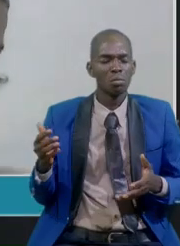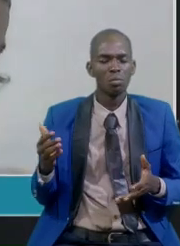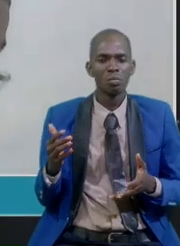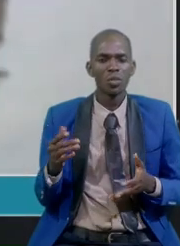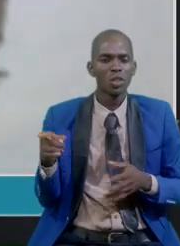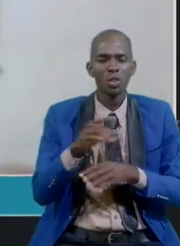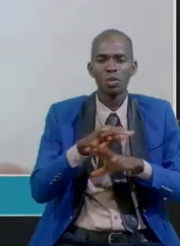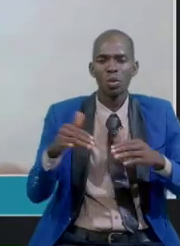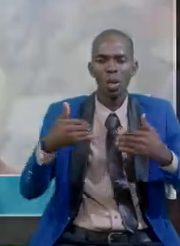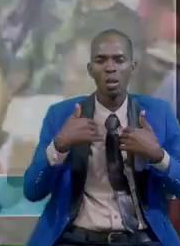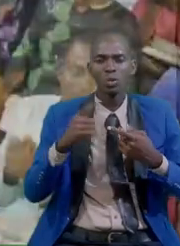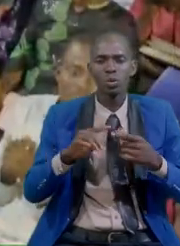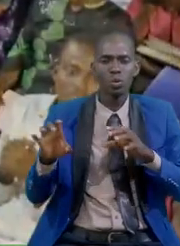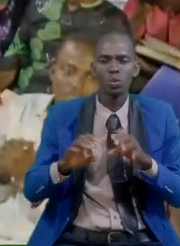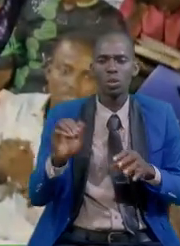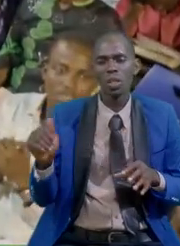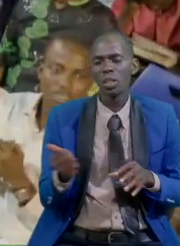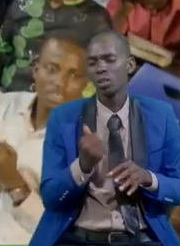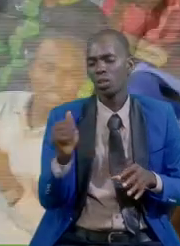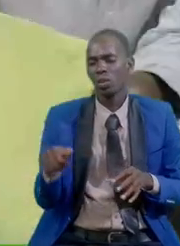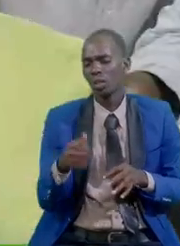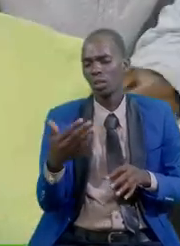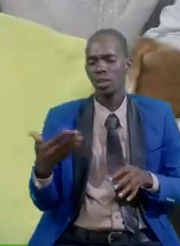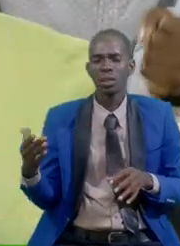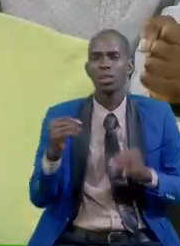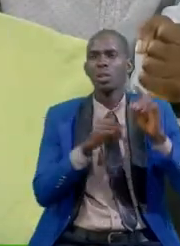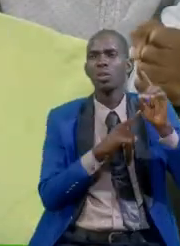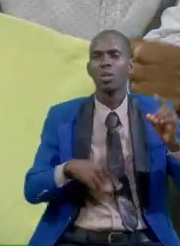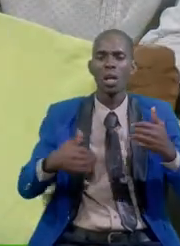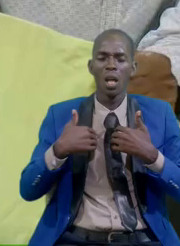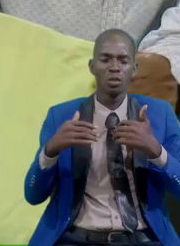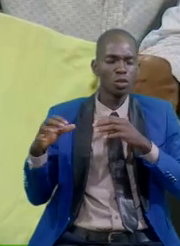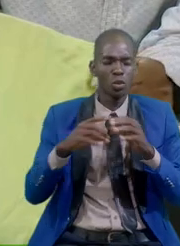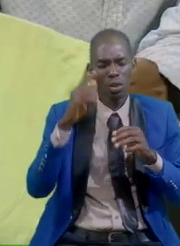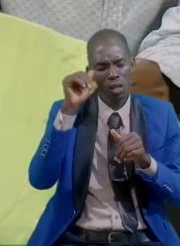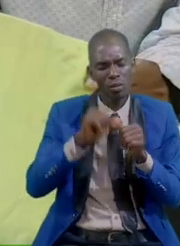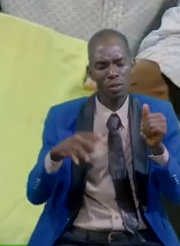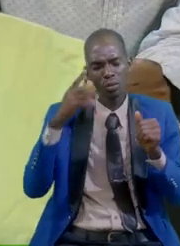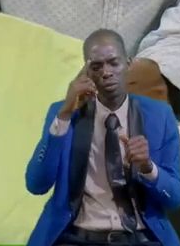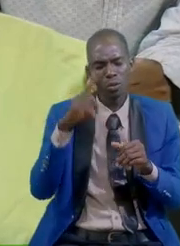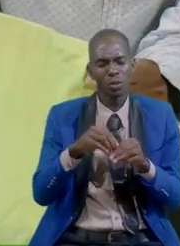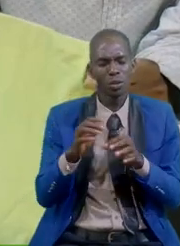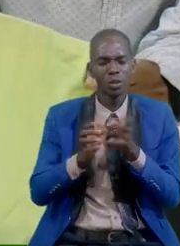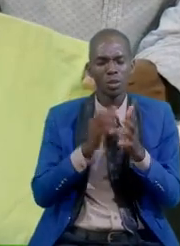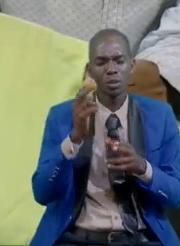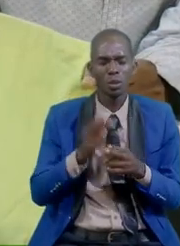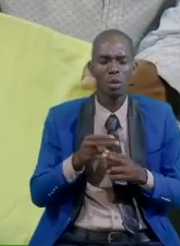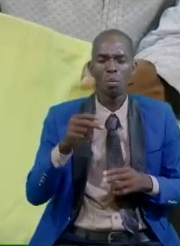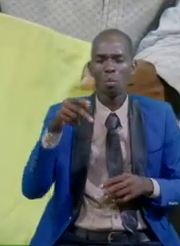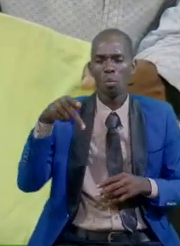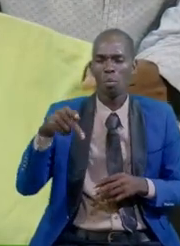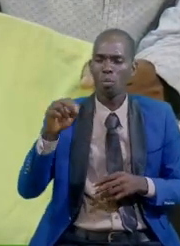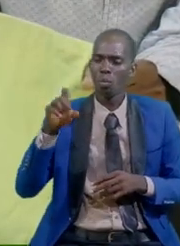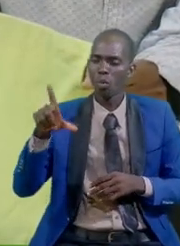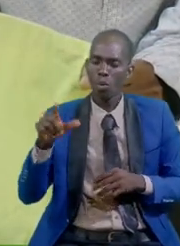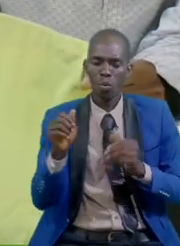The Lord has done everything for you. Paul and Silas prayed and they sang praises to the Lord,